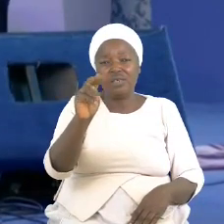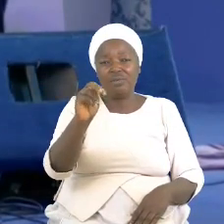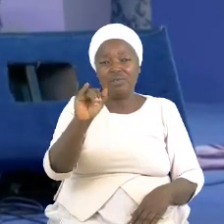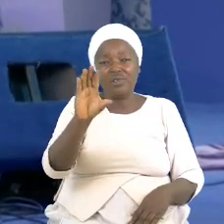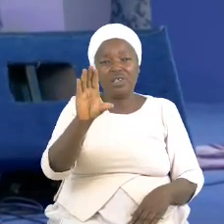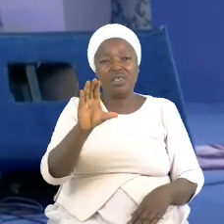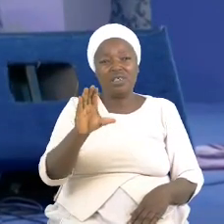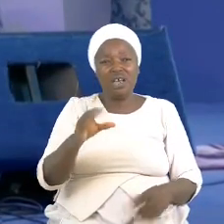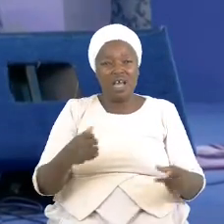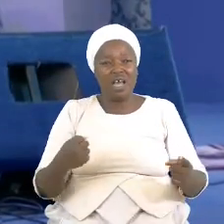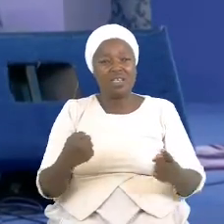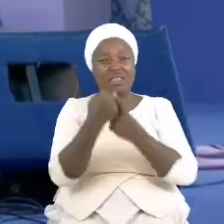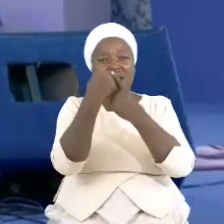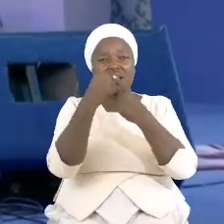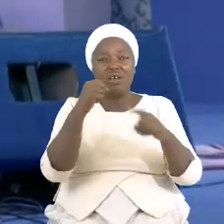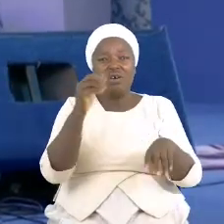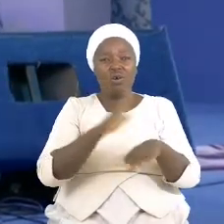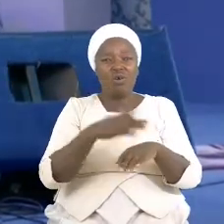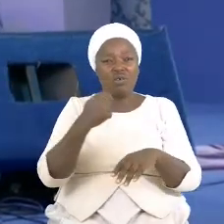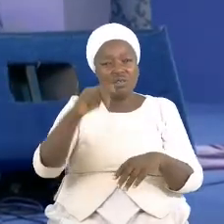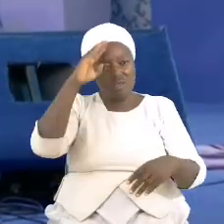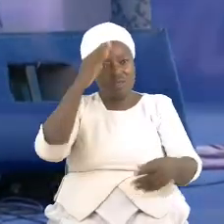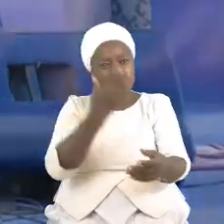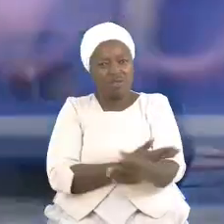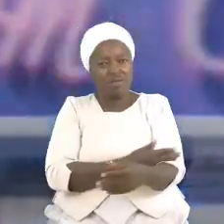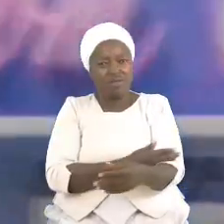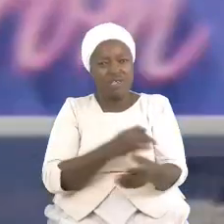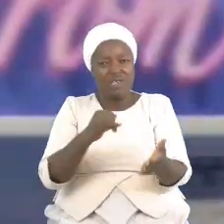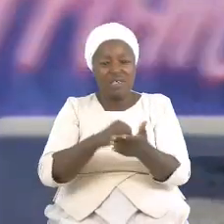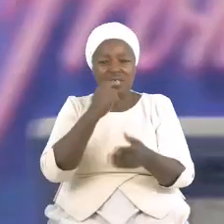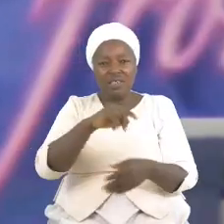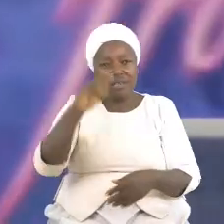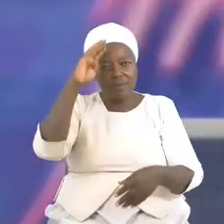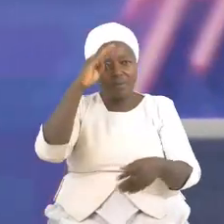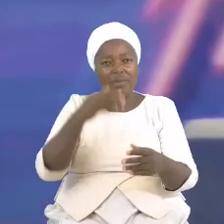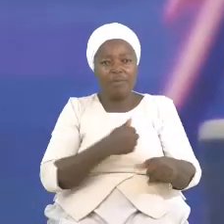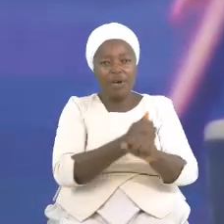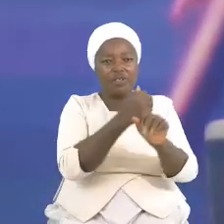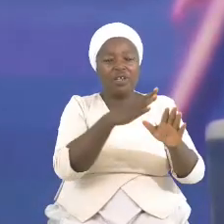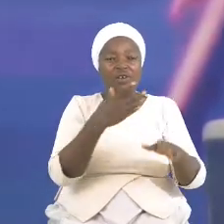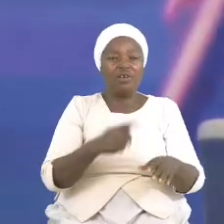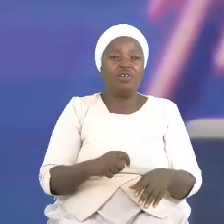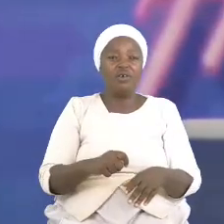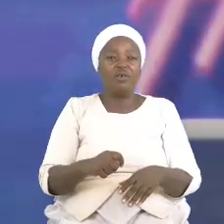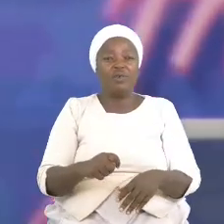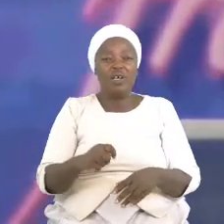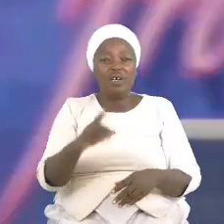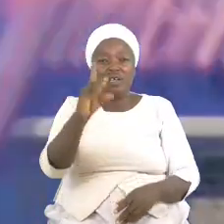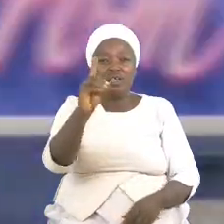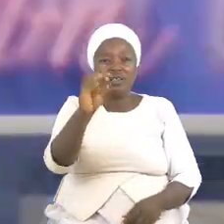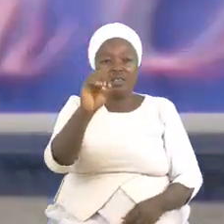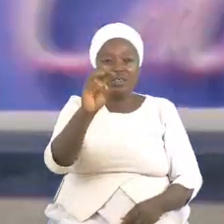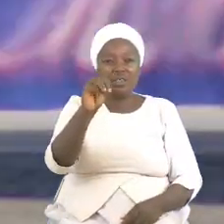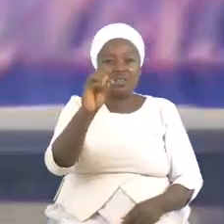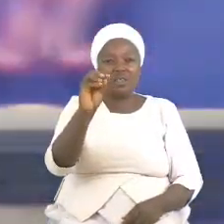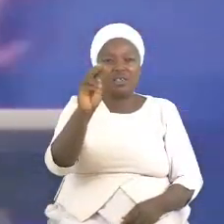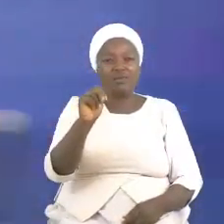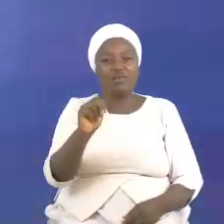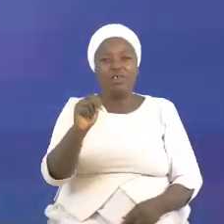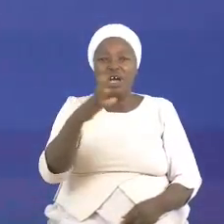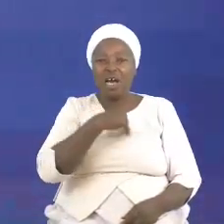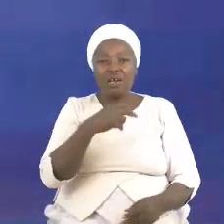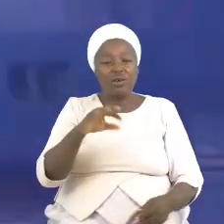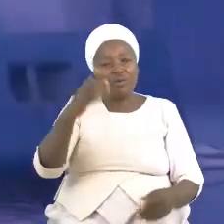the mountain of demons. It's the mountain of disease. It's the mountain